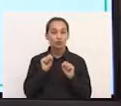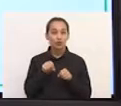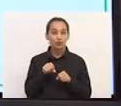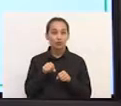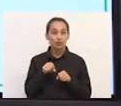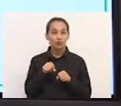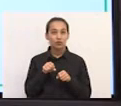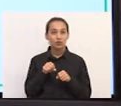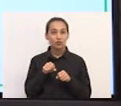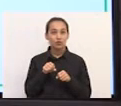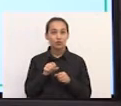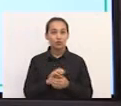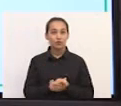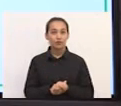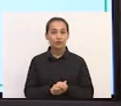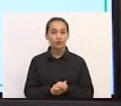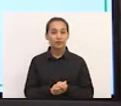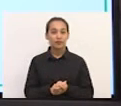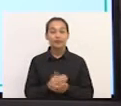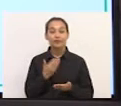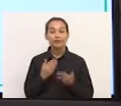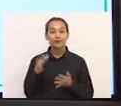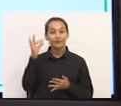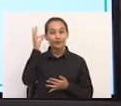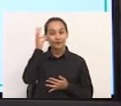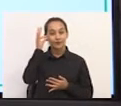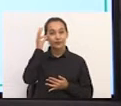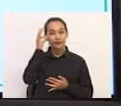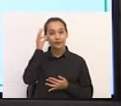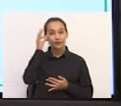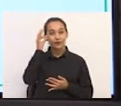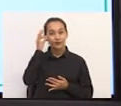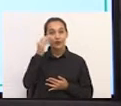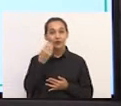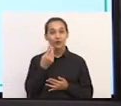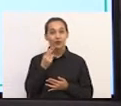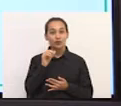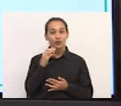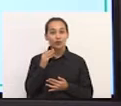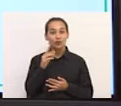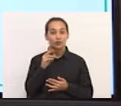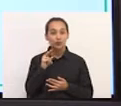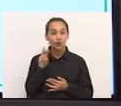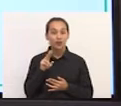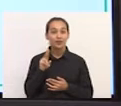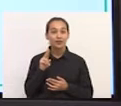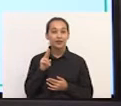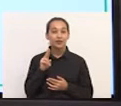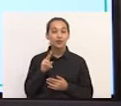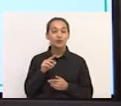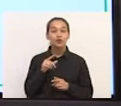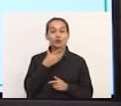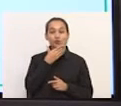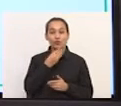san'at turlaridan biri hisoblanar ekan. Agar esingizda bo'lsa, qo'shquloq ta'rifida mana shu chiroyli misralarni biz sizlar